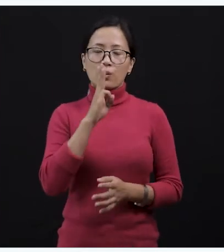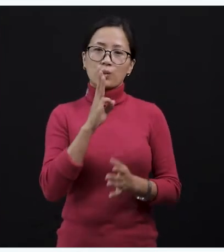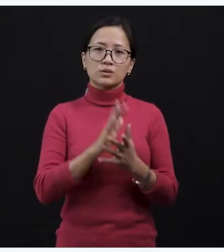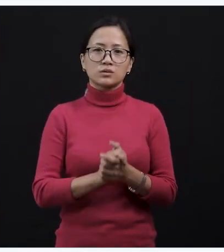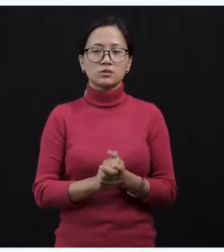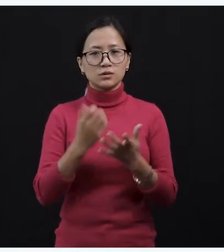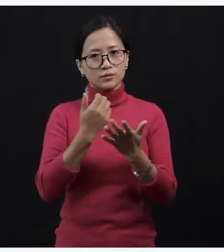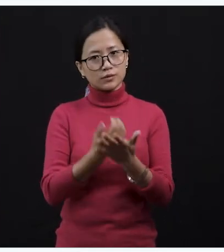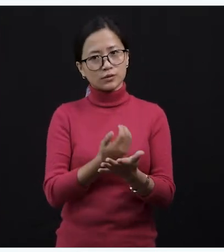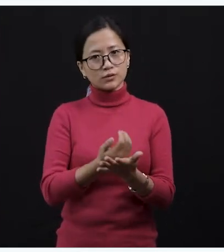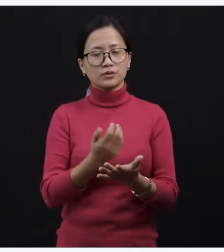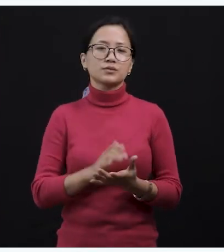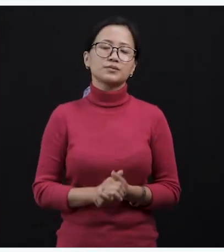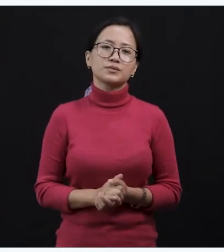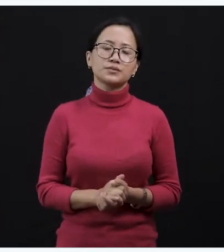resources.